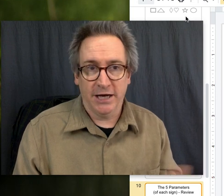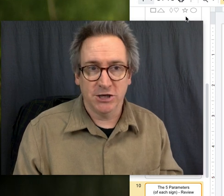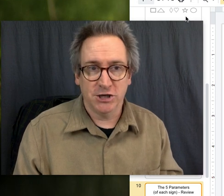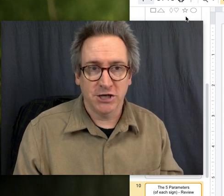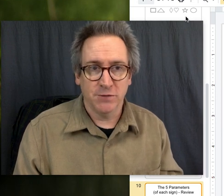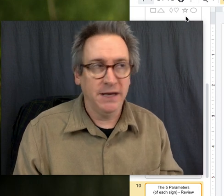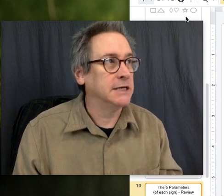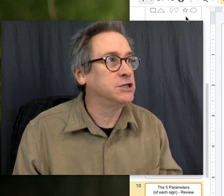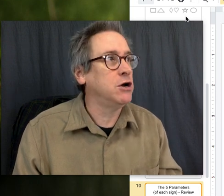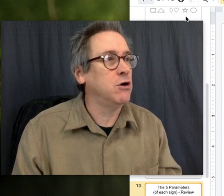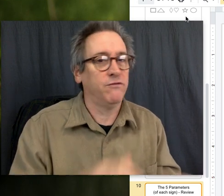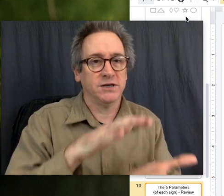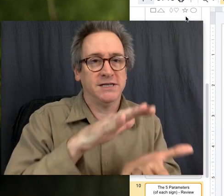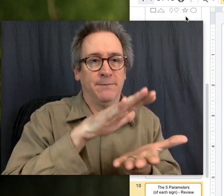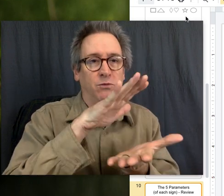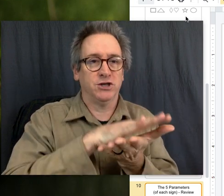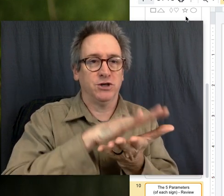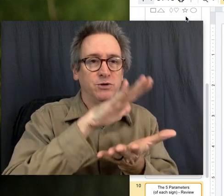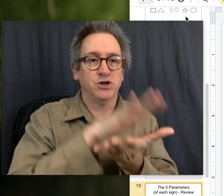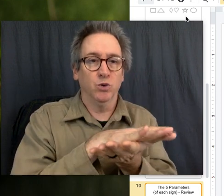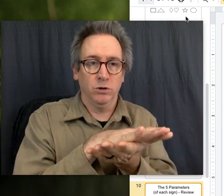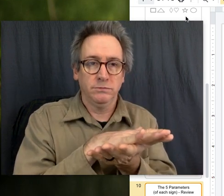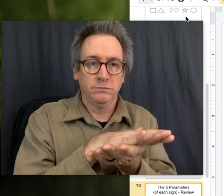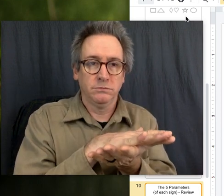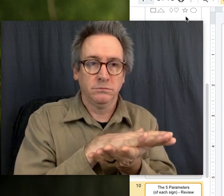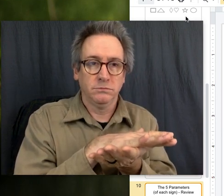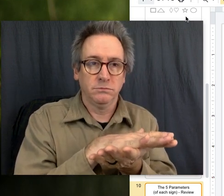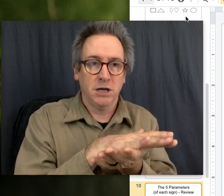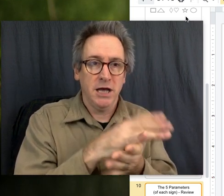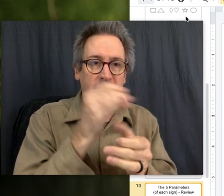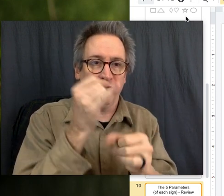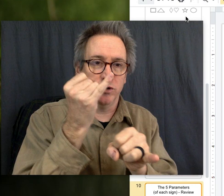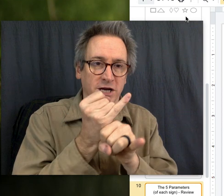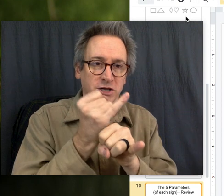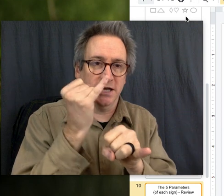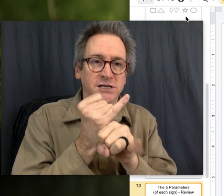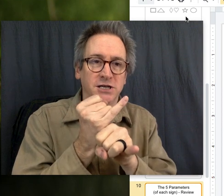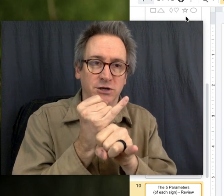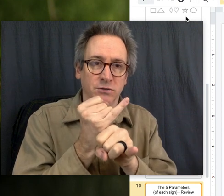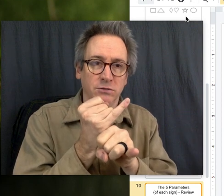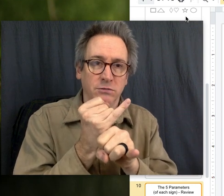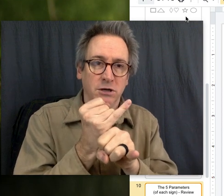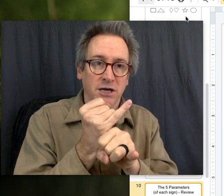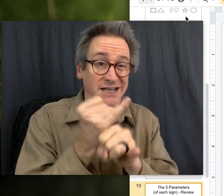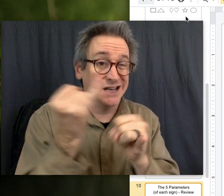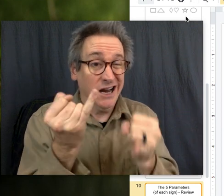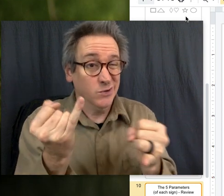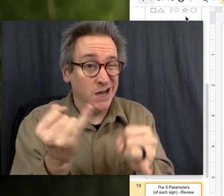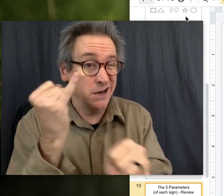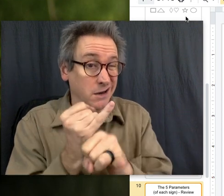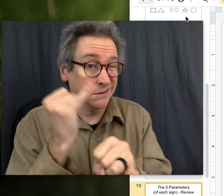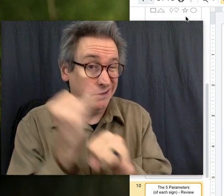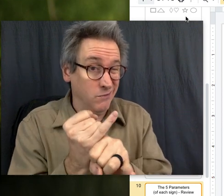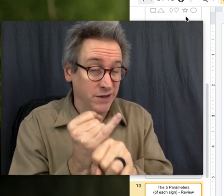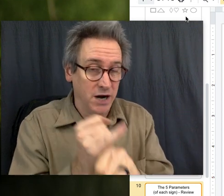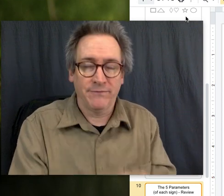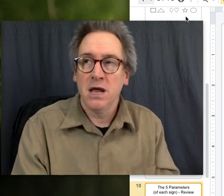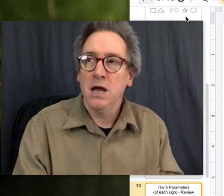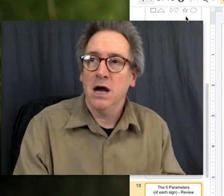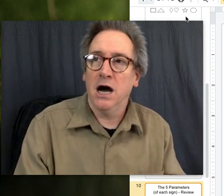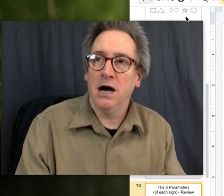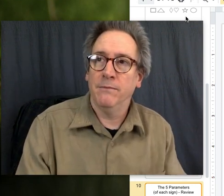it can change the meaning. So, for example, I showed you school. If you change it to institute, it's a new sign with